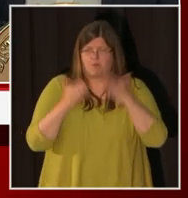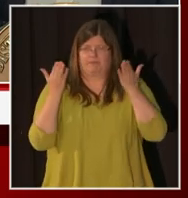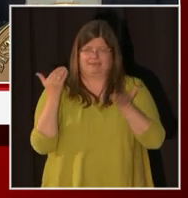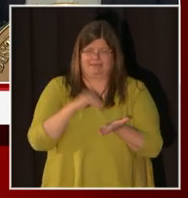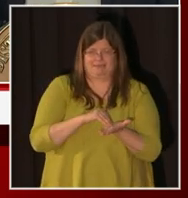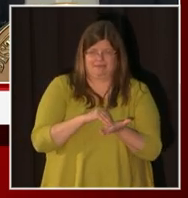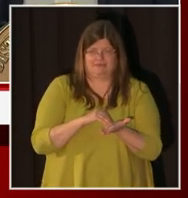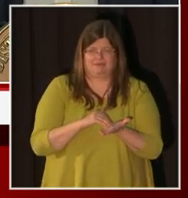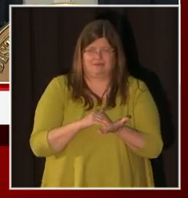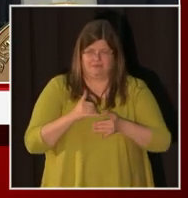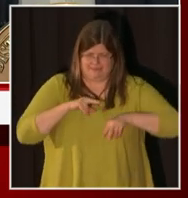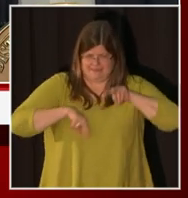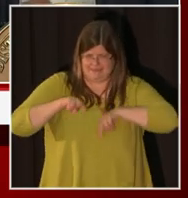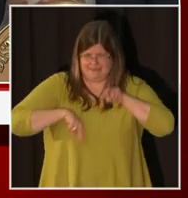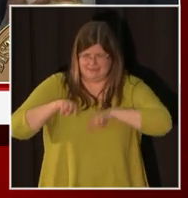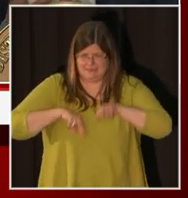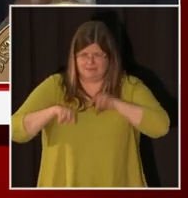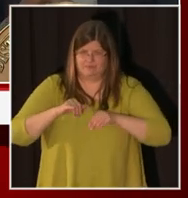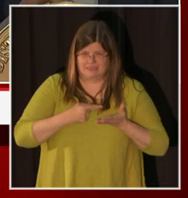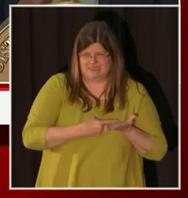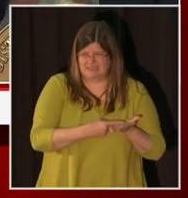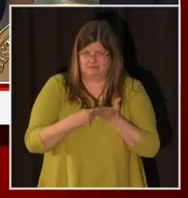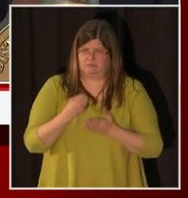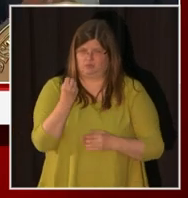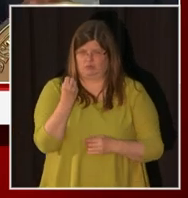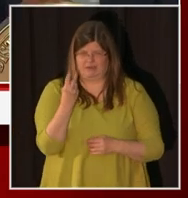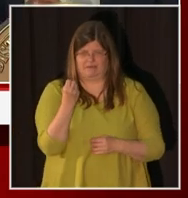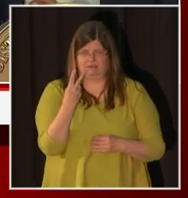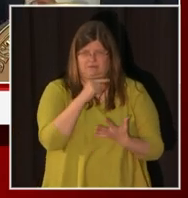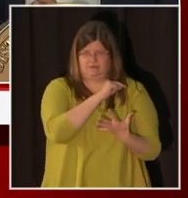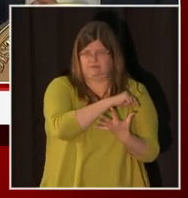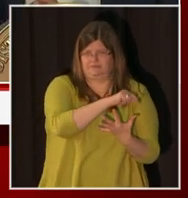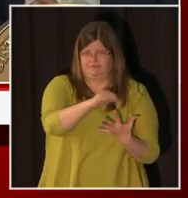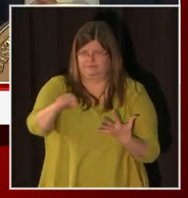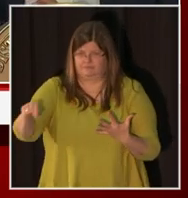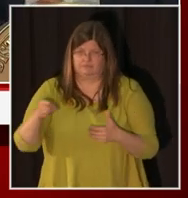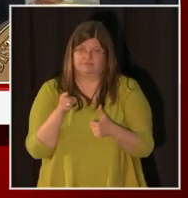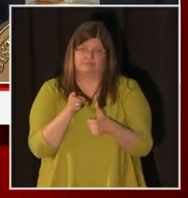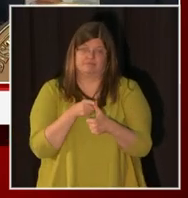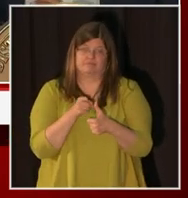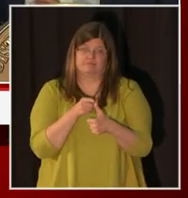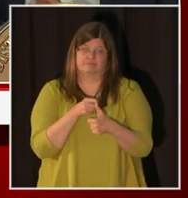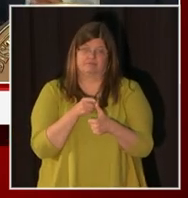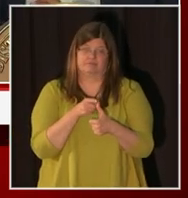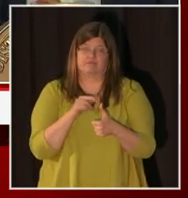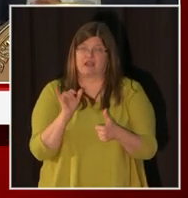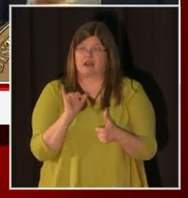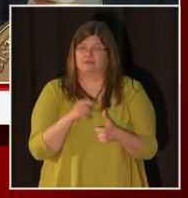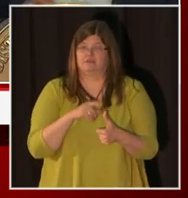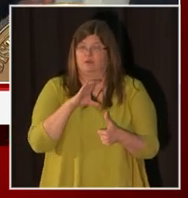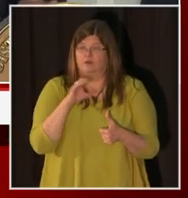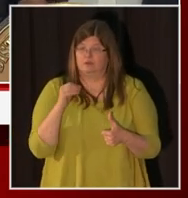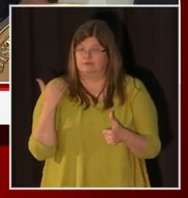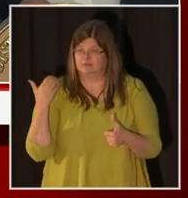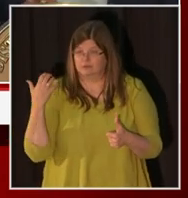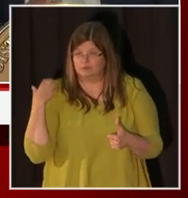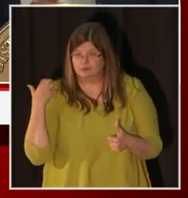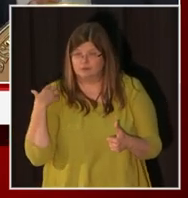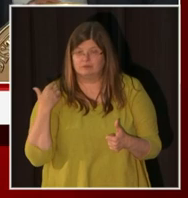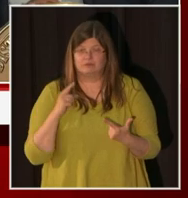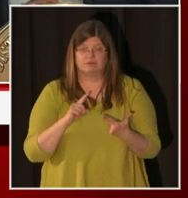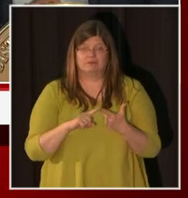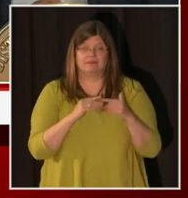monitor our progress. There will be a committee of co-chairs, a committee focused on equity,